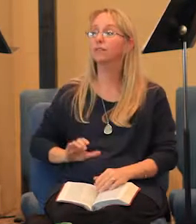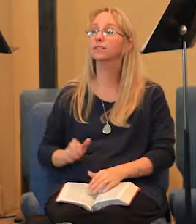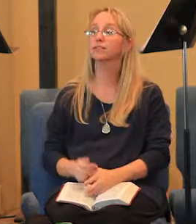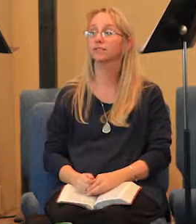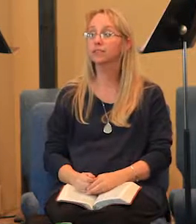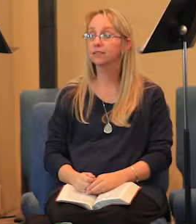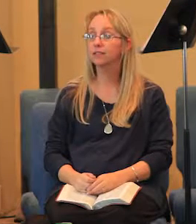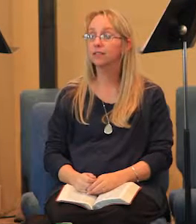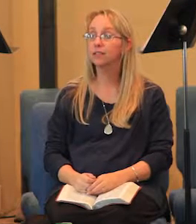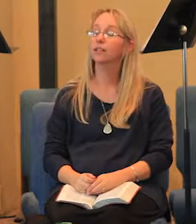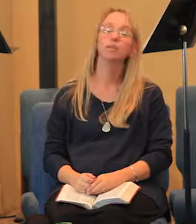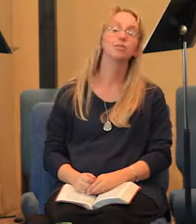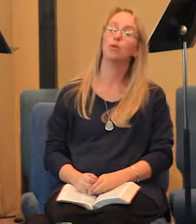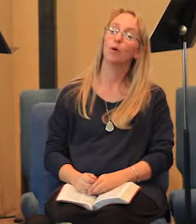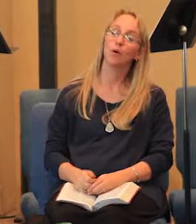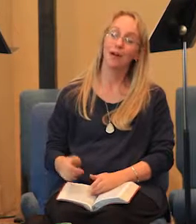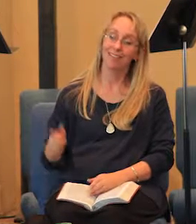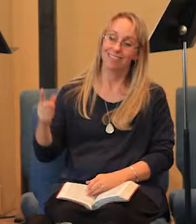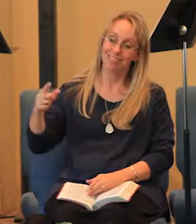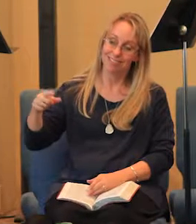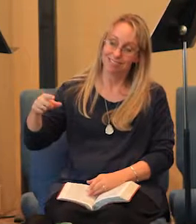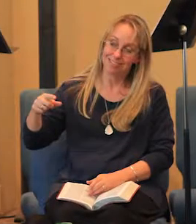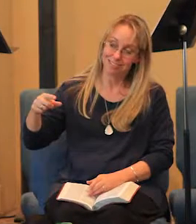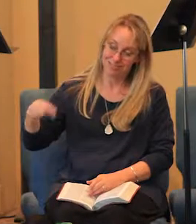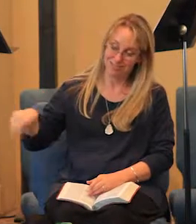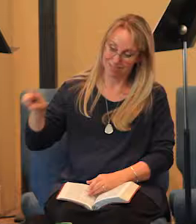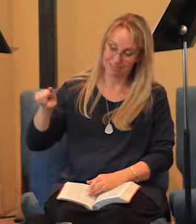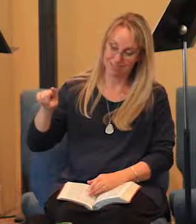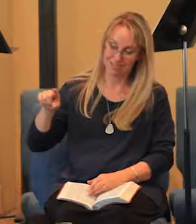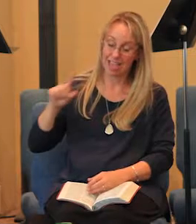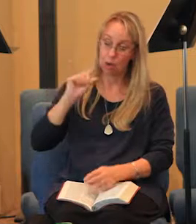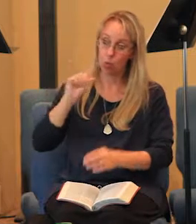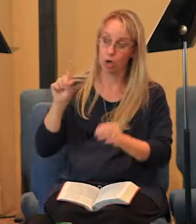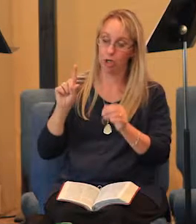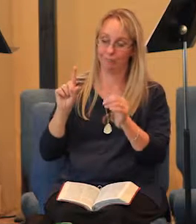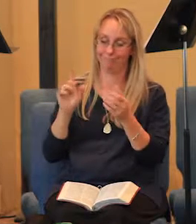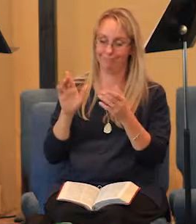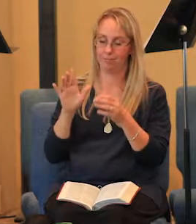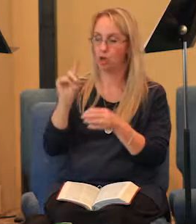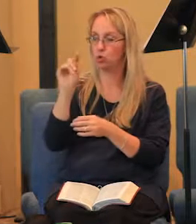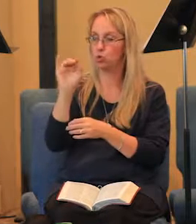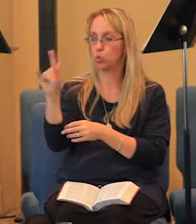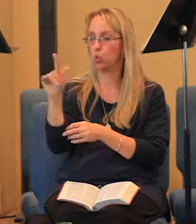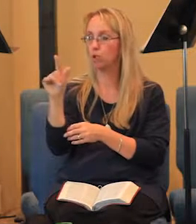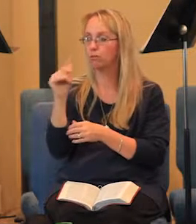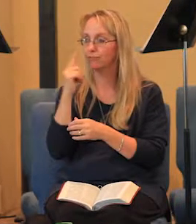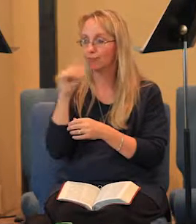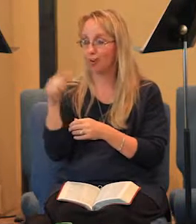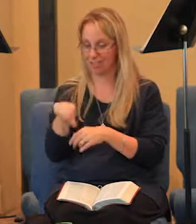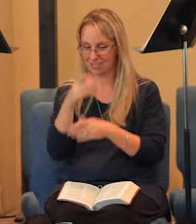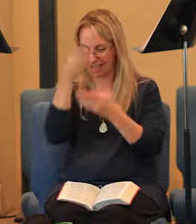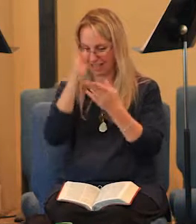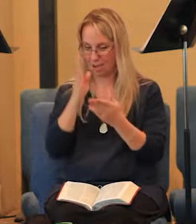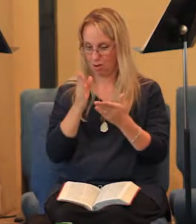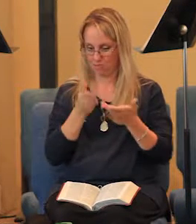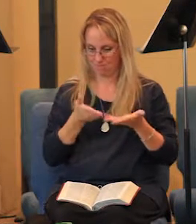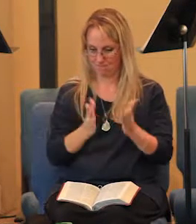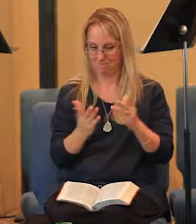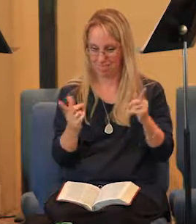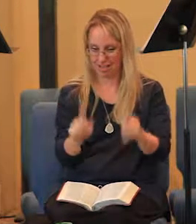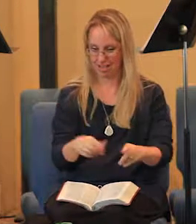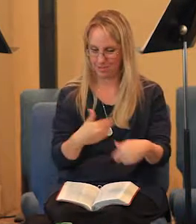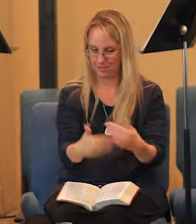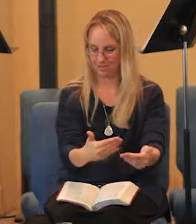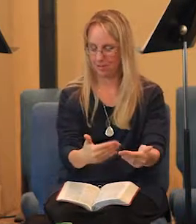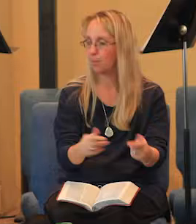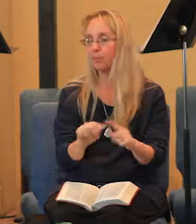Christ. And so they were the instruments by which God had allowed this to happen. But it's so much